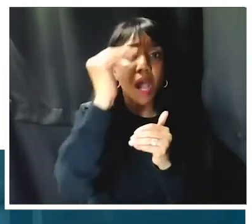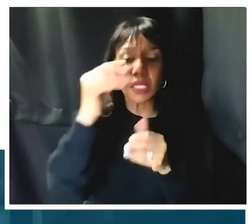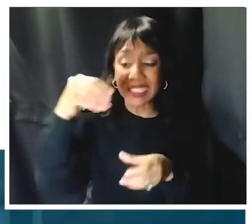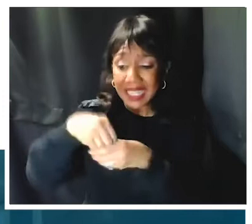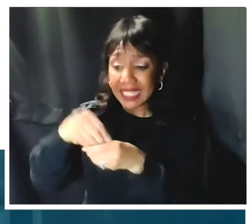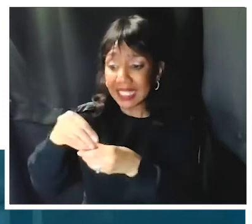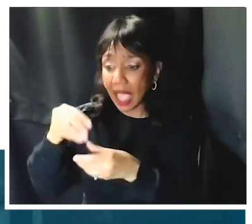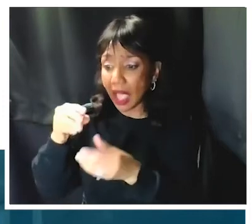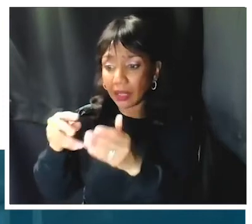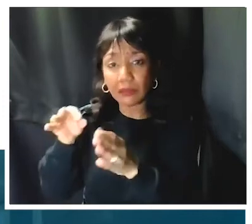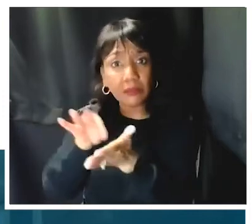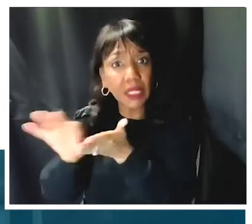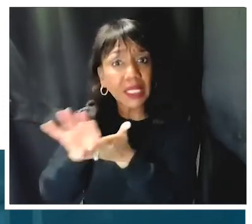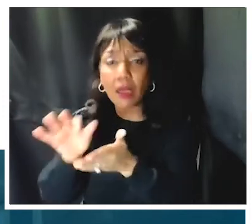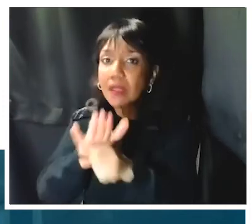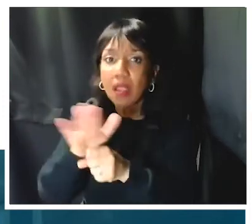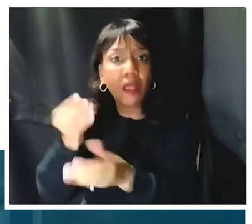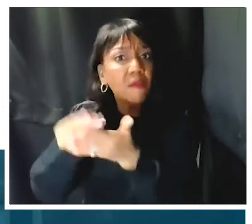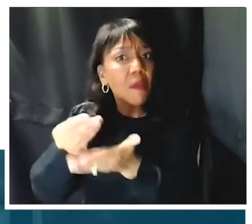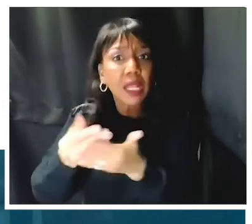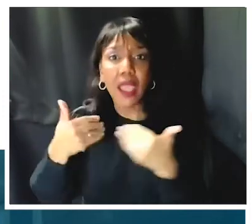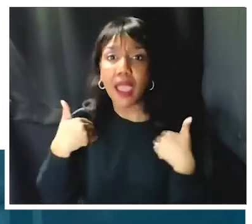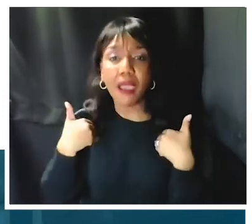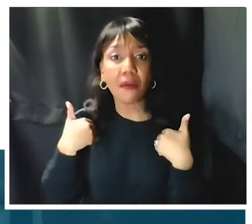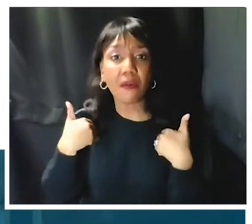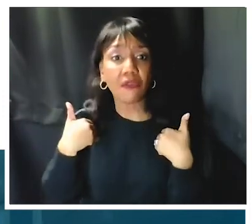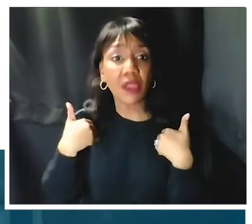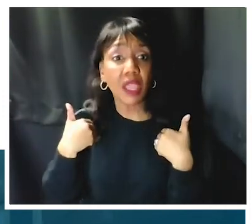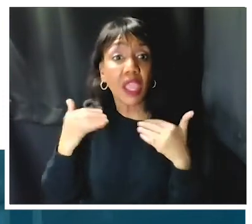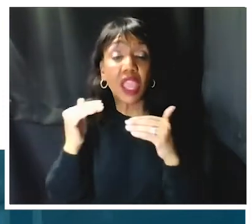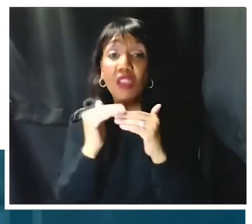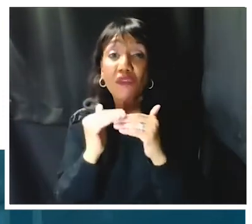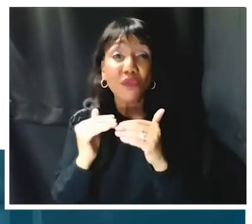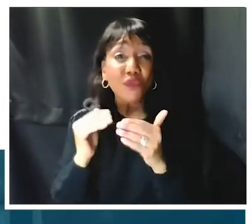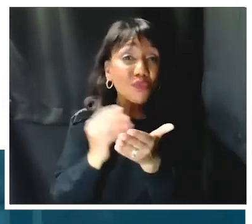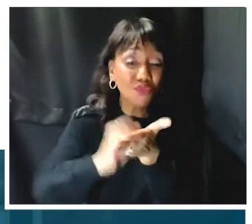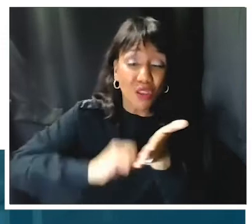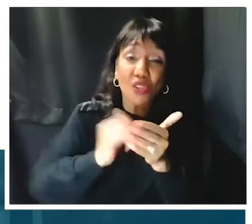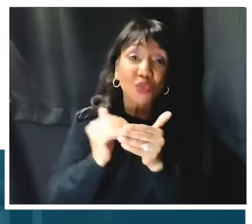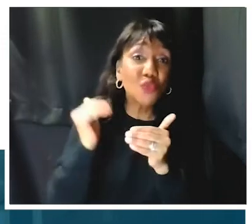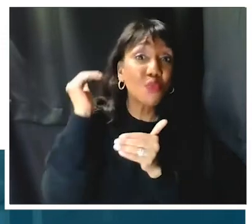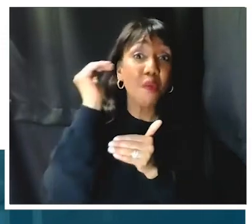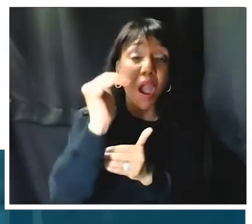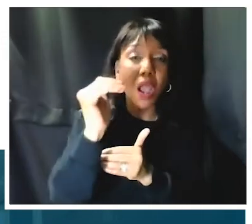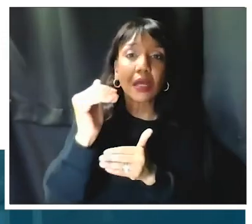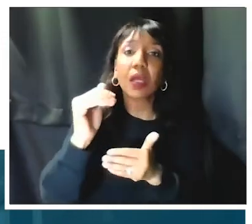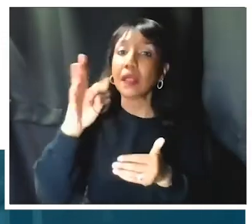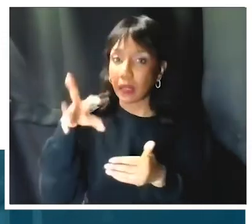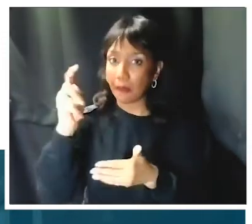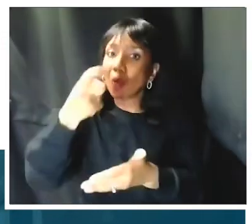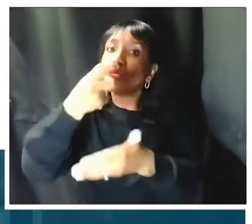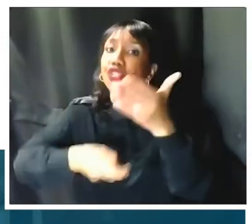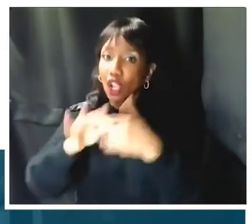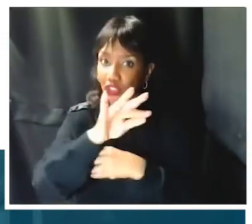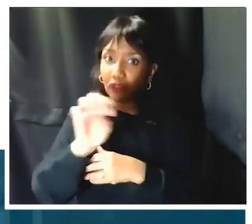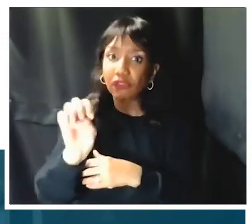cover a charge or purchase. Overdrawing your account usually results in your bank charging you a fee due